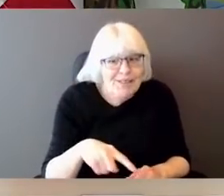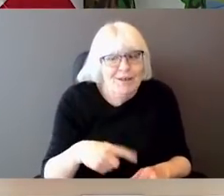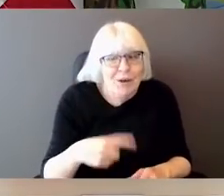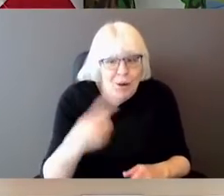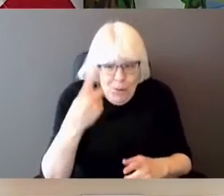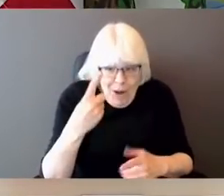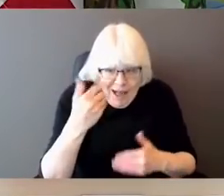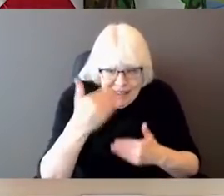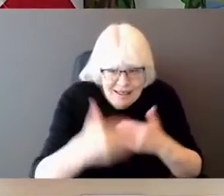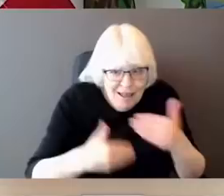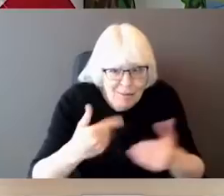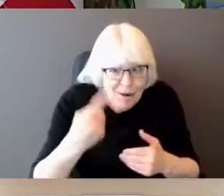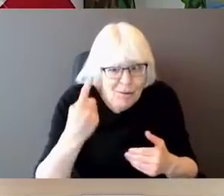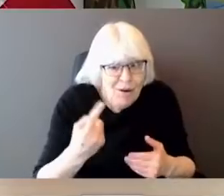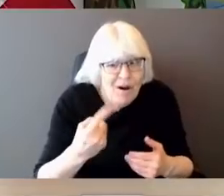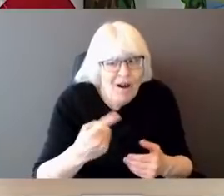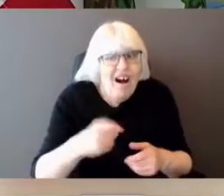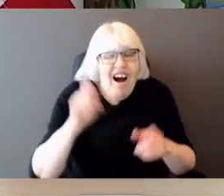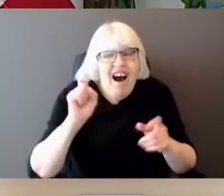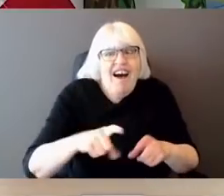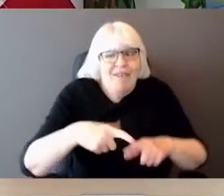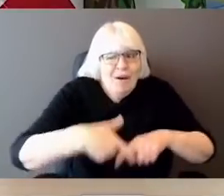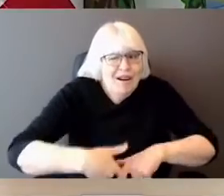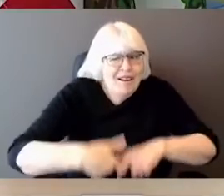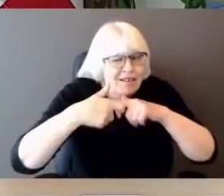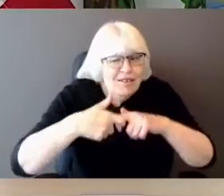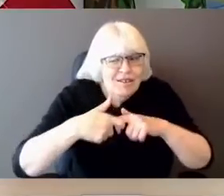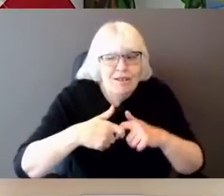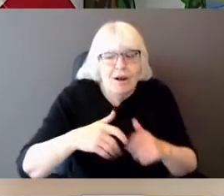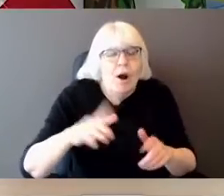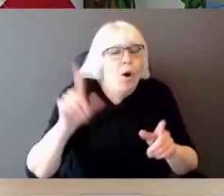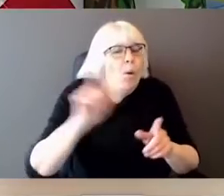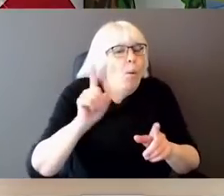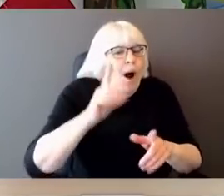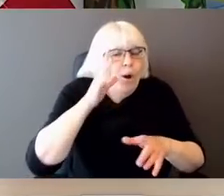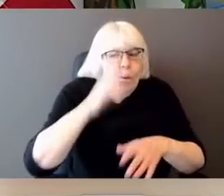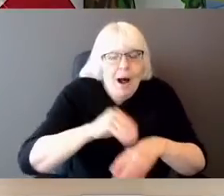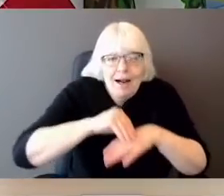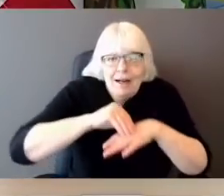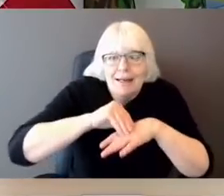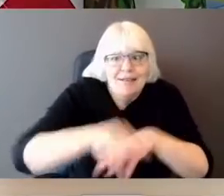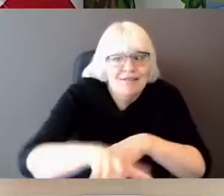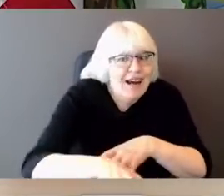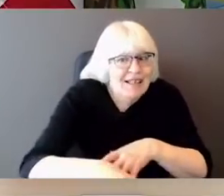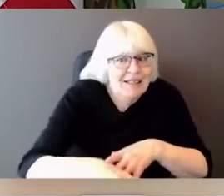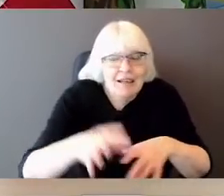been a moving sort of target throughout all of this. But what would that situation look like at this point?